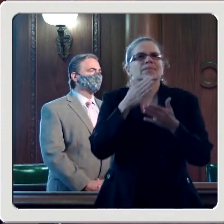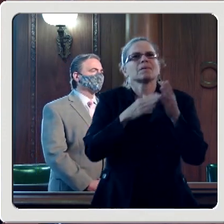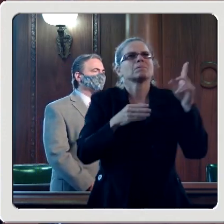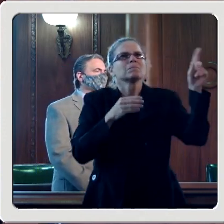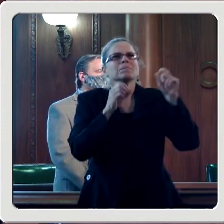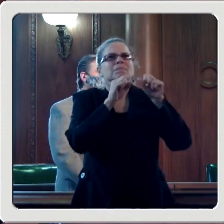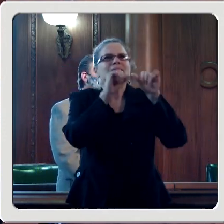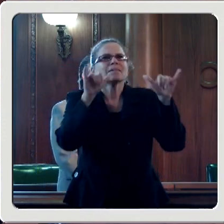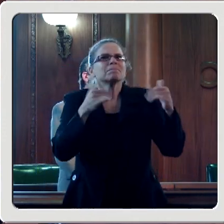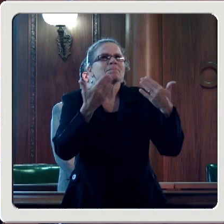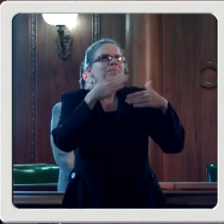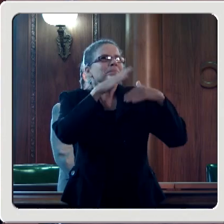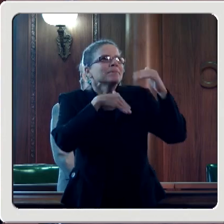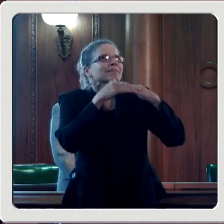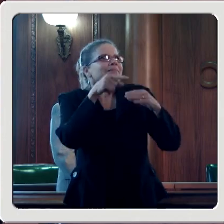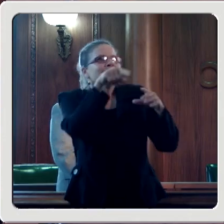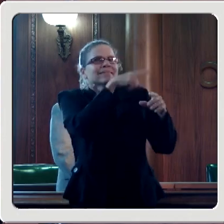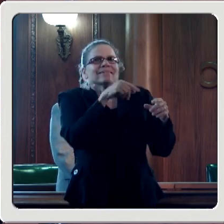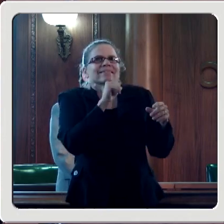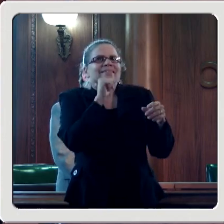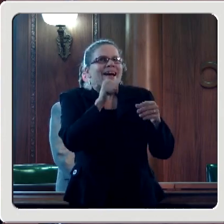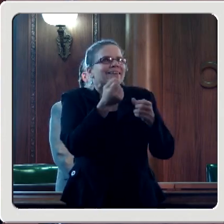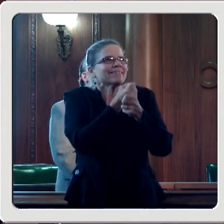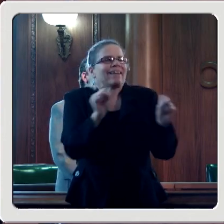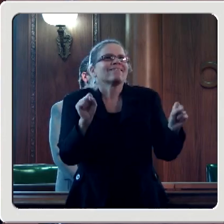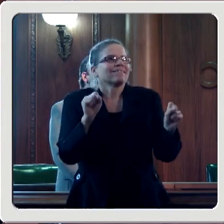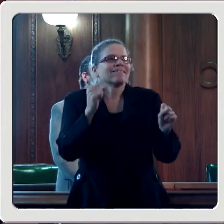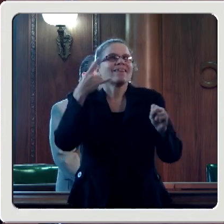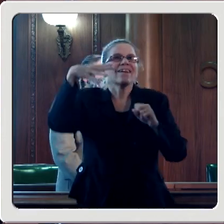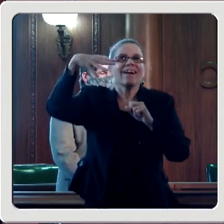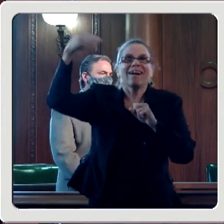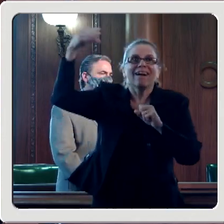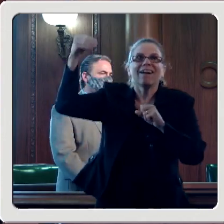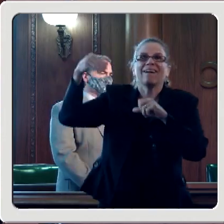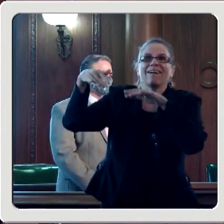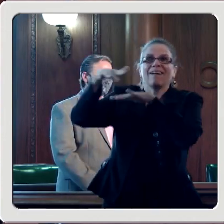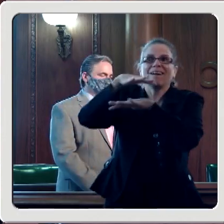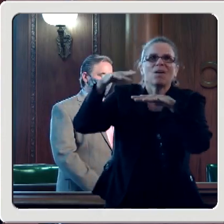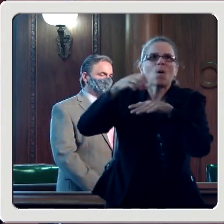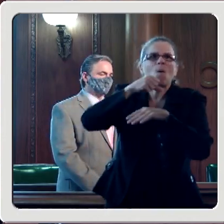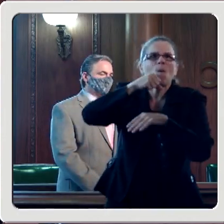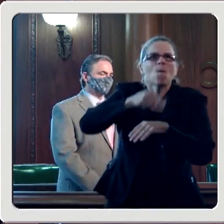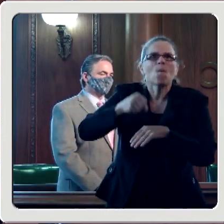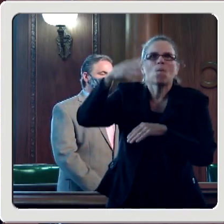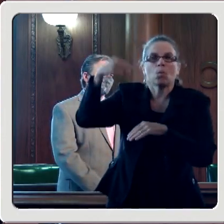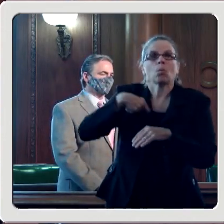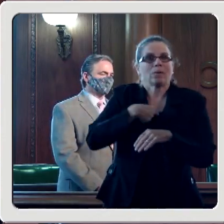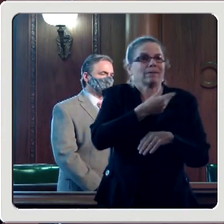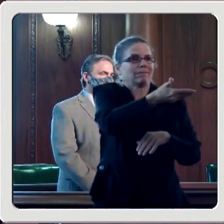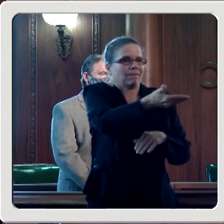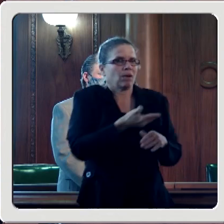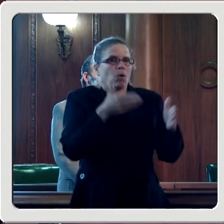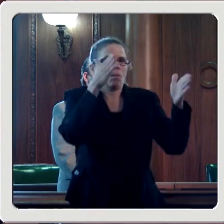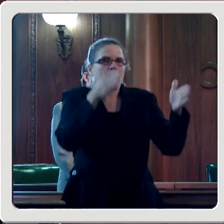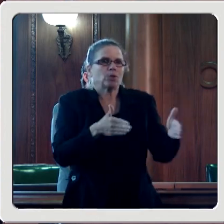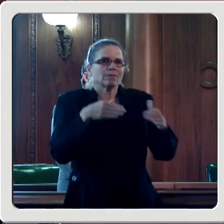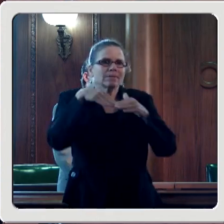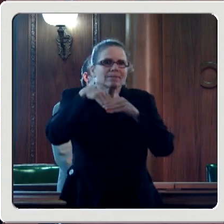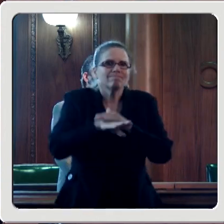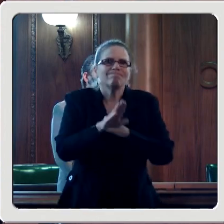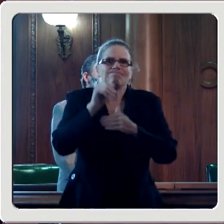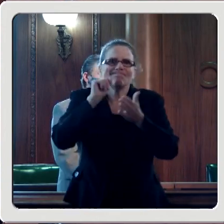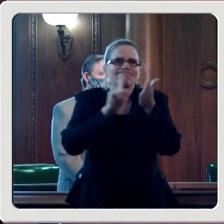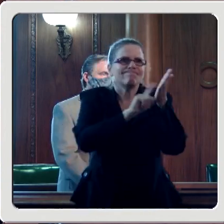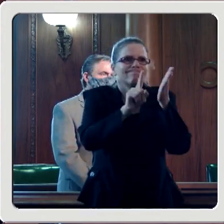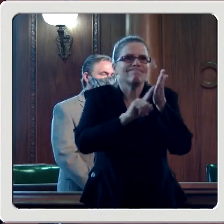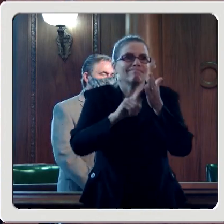wise to take a good look, and we hired a specialist to come in, an industrial hygienist, to take a look at those systems.